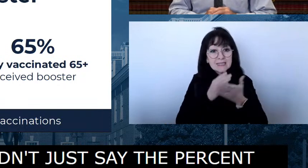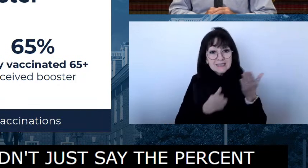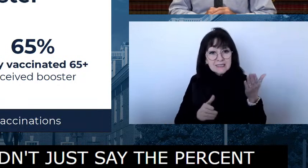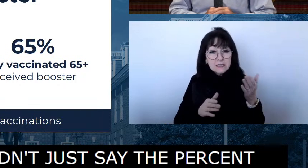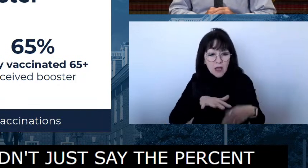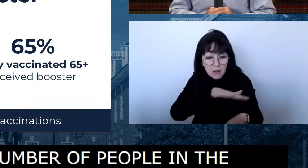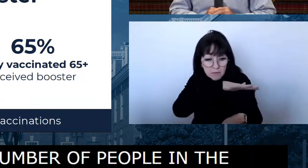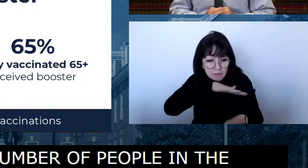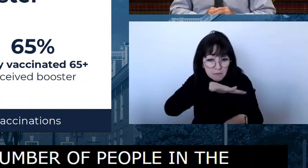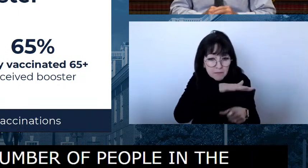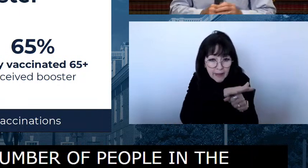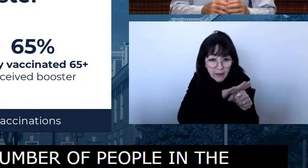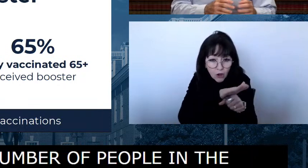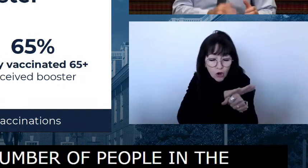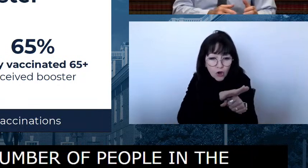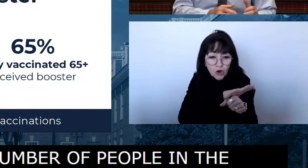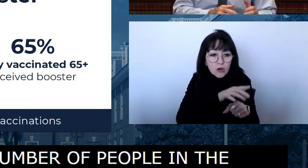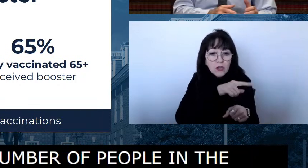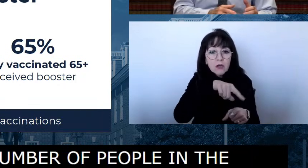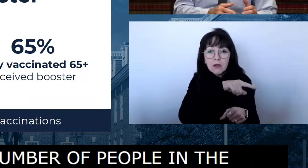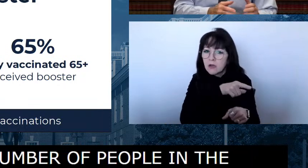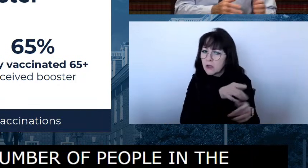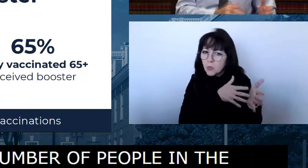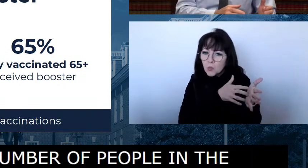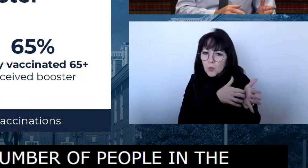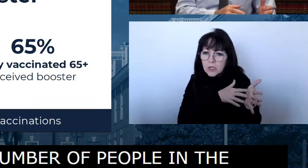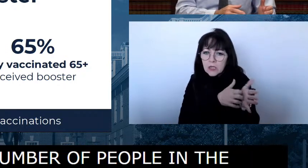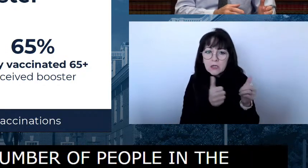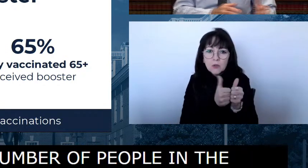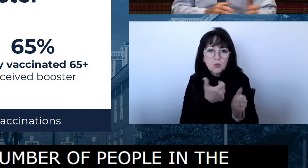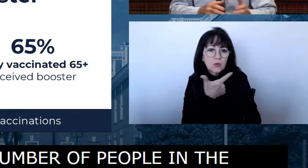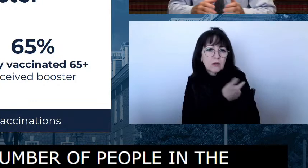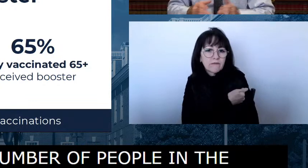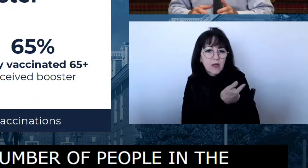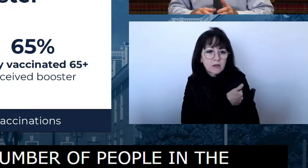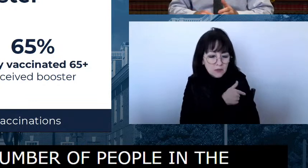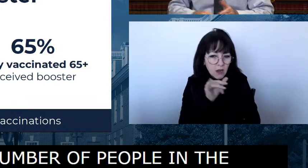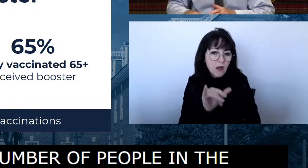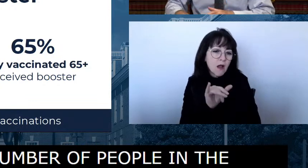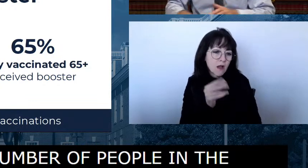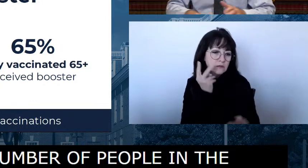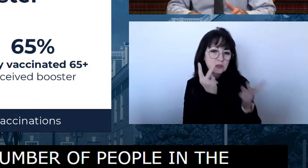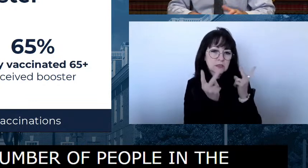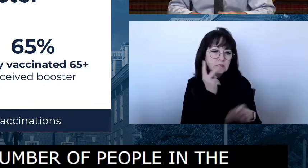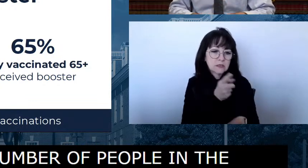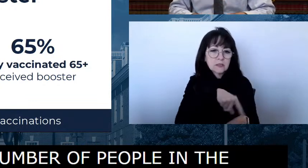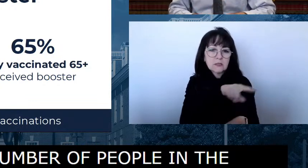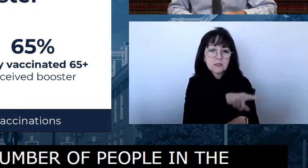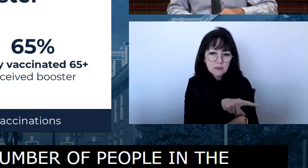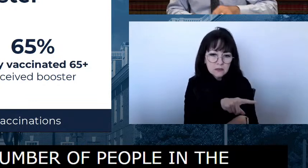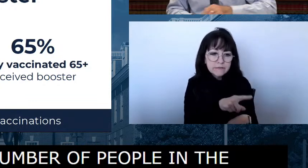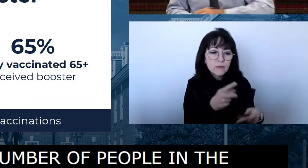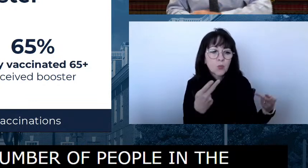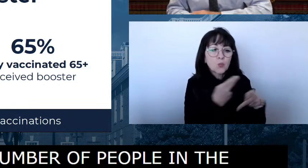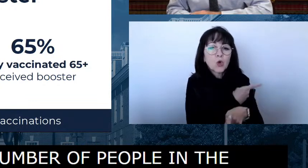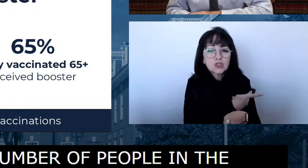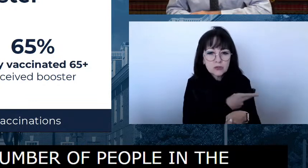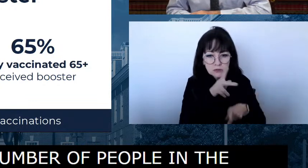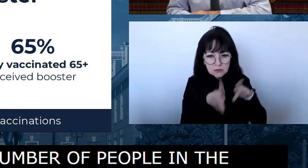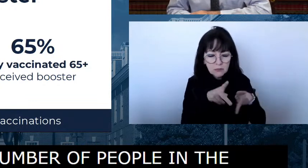highly vaccinated as others. Some schools, much more highly vaccinated than others, and so the conditions